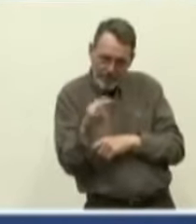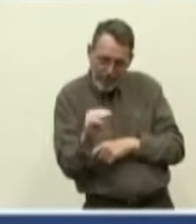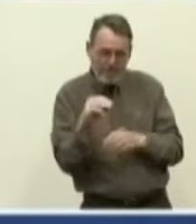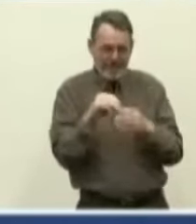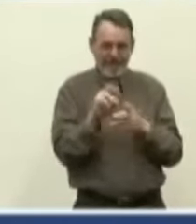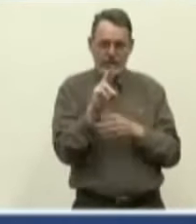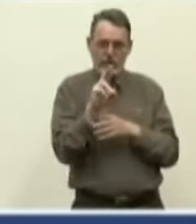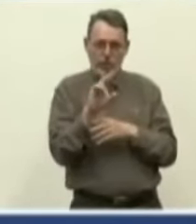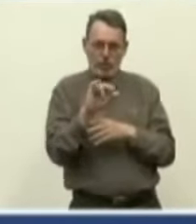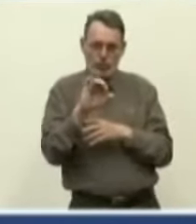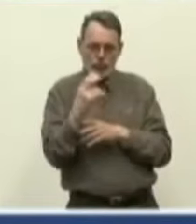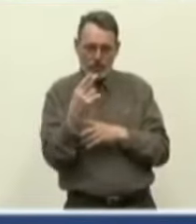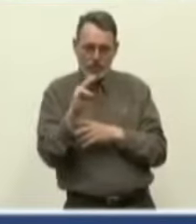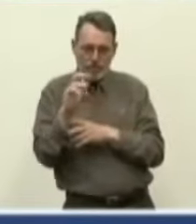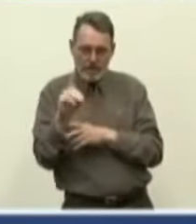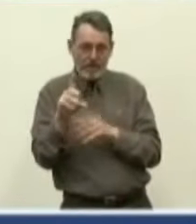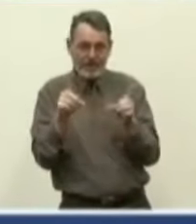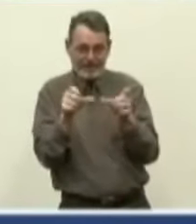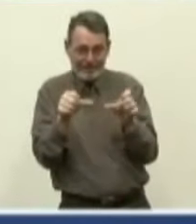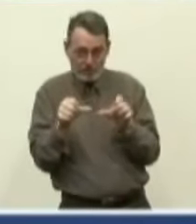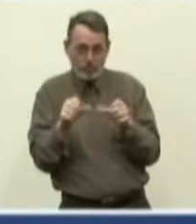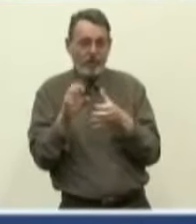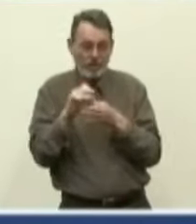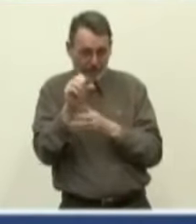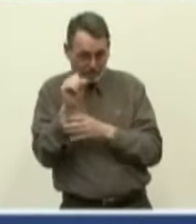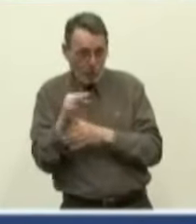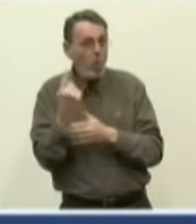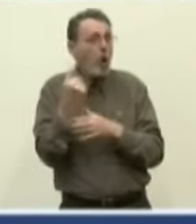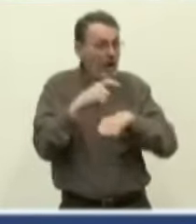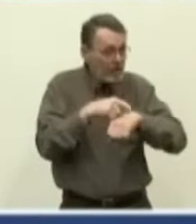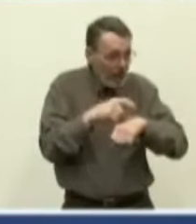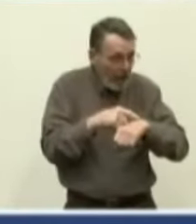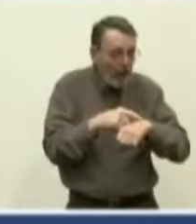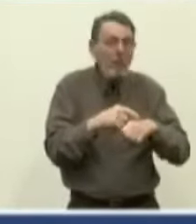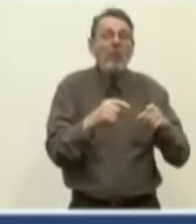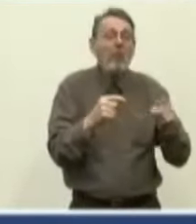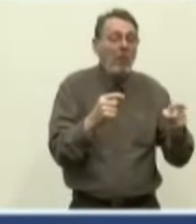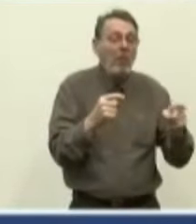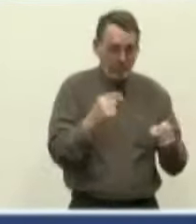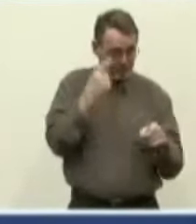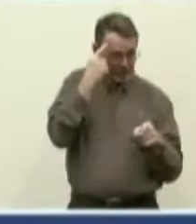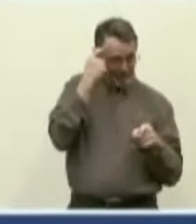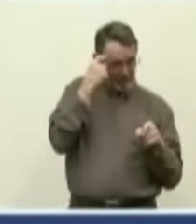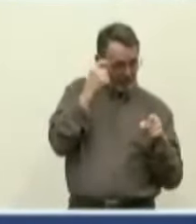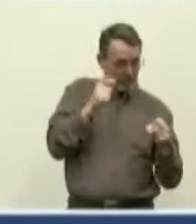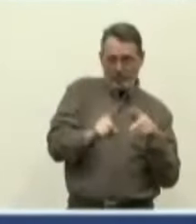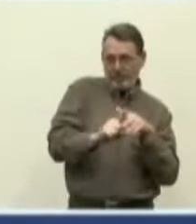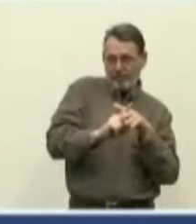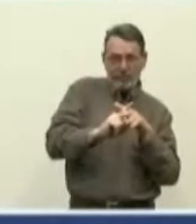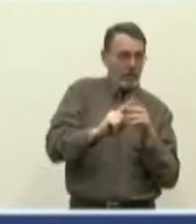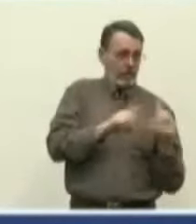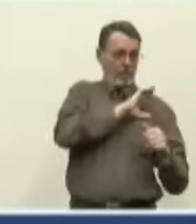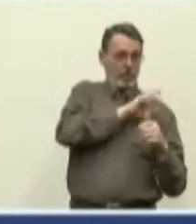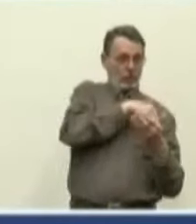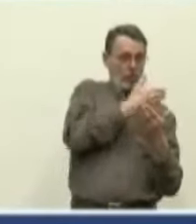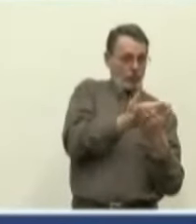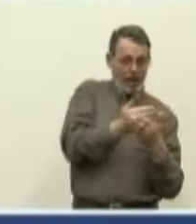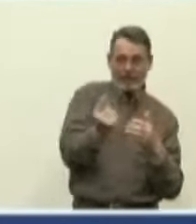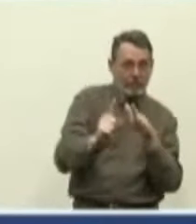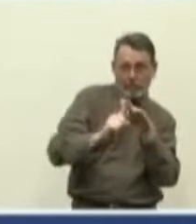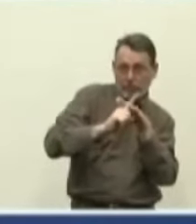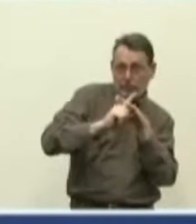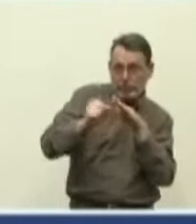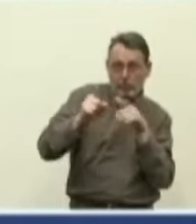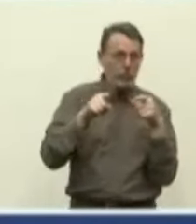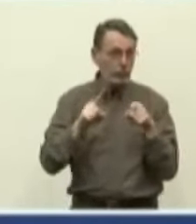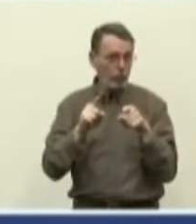Francisco. And one instance during which the suspect vehicle fled from a neighboring police agency during a traffic